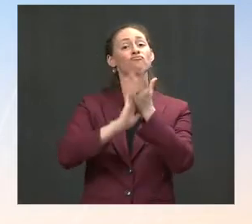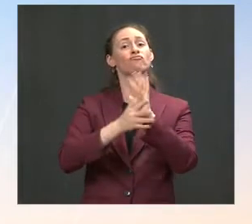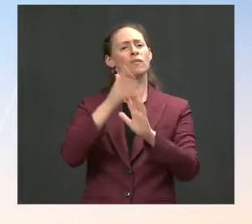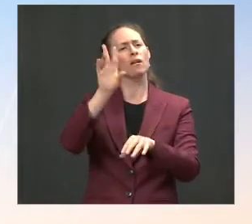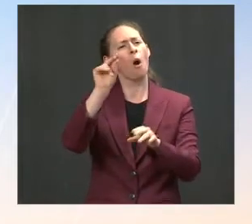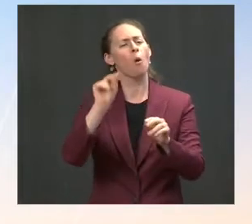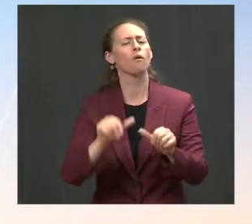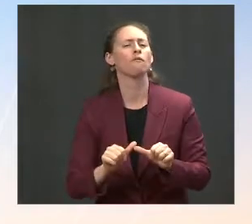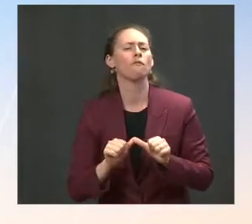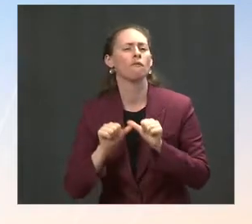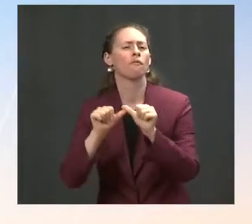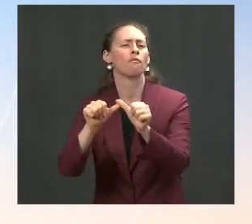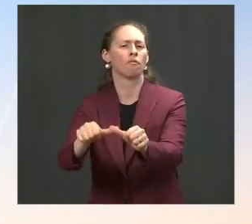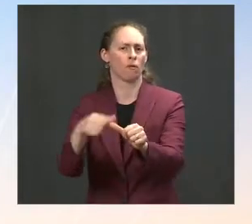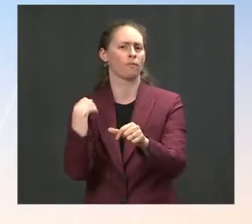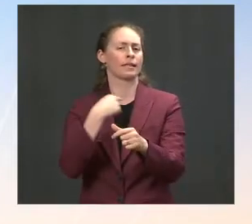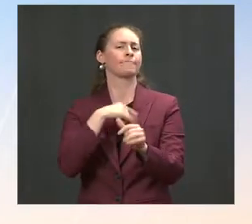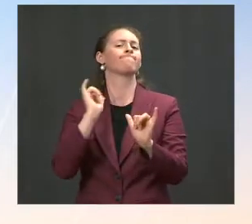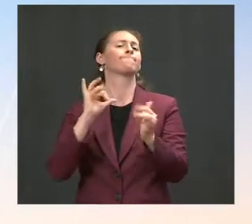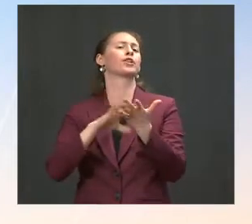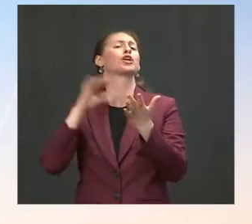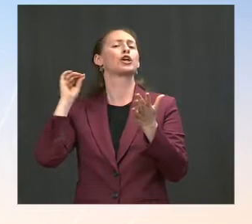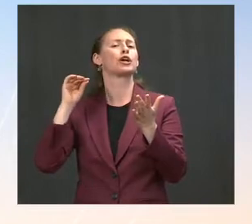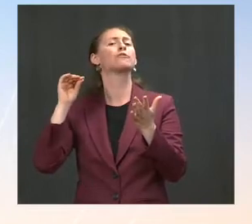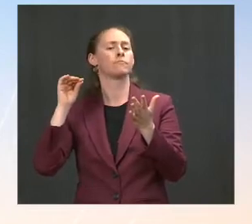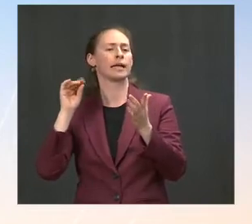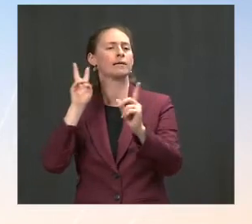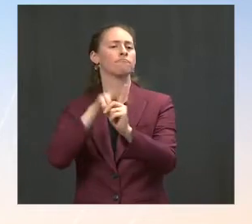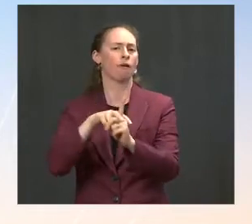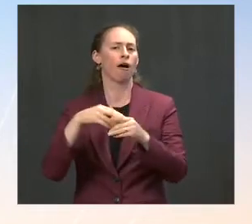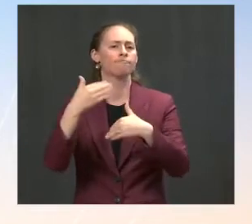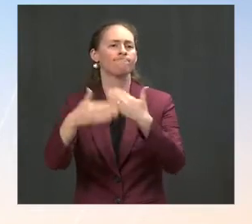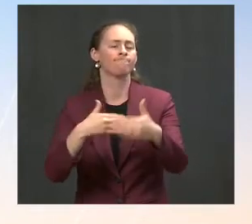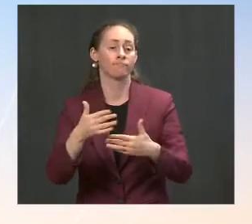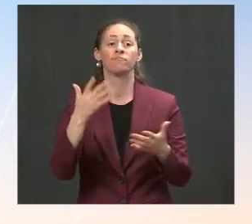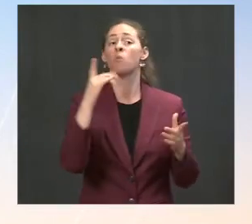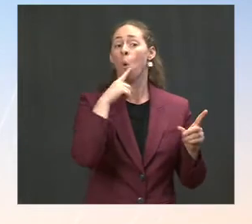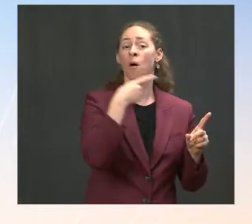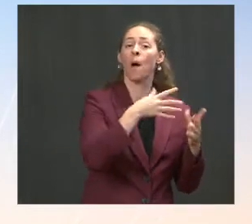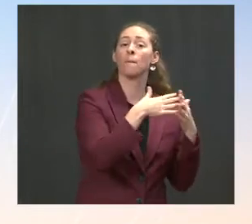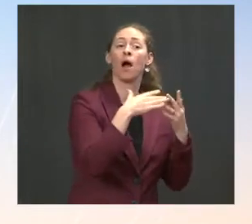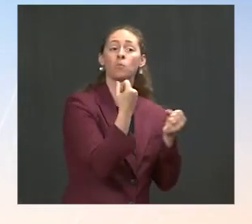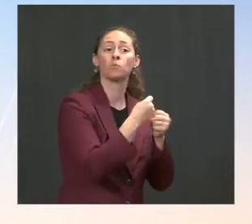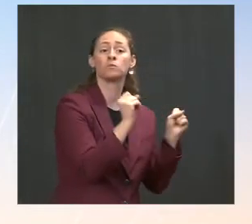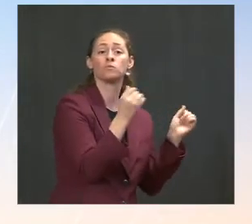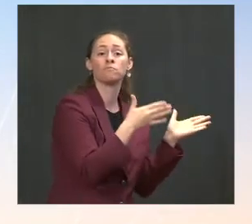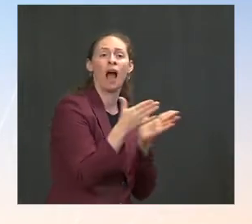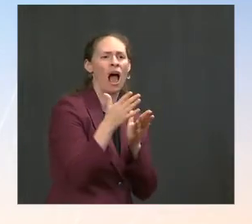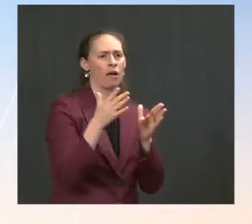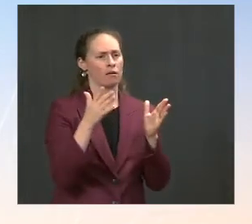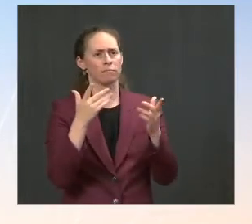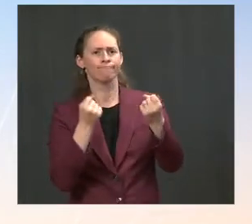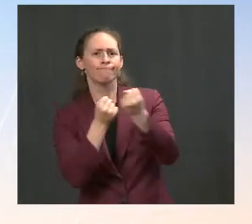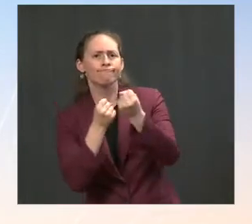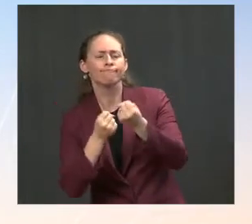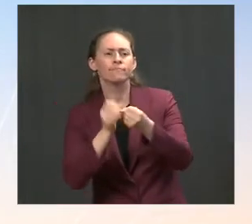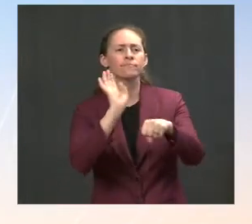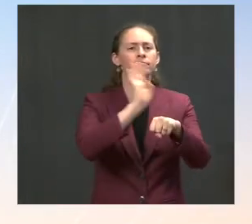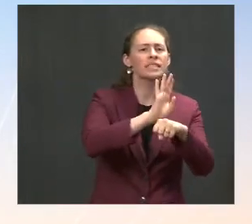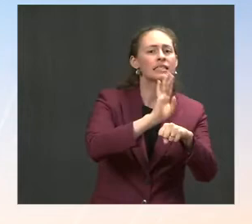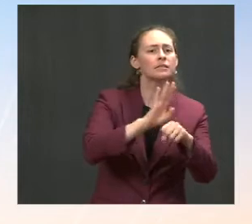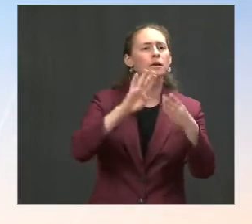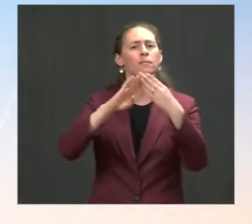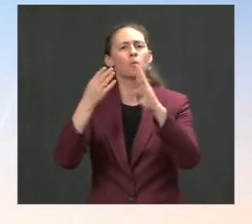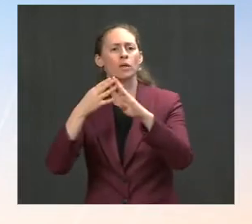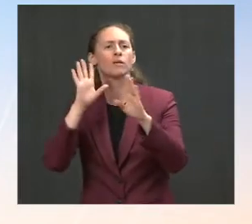past, and so there are different components of that package that's providing assistance to businesses, to organizations, to communities that is going to be lasting for months to